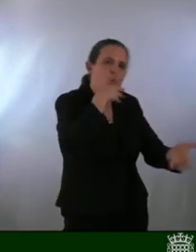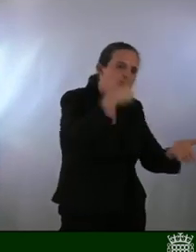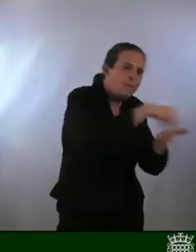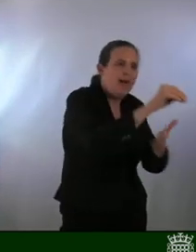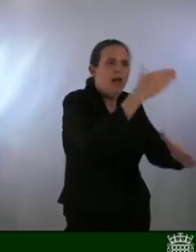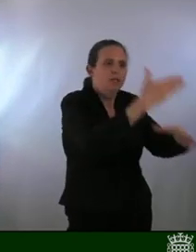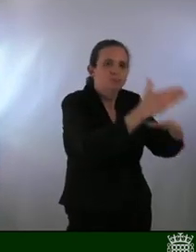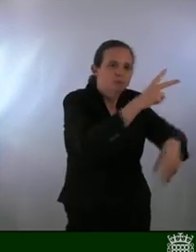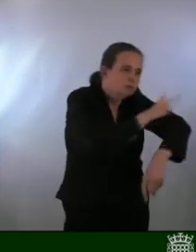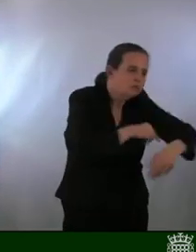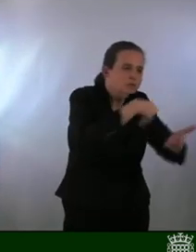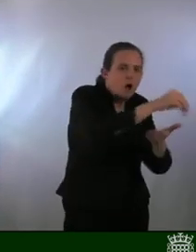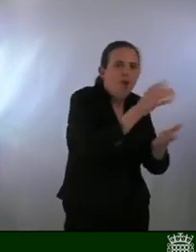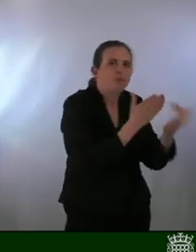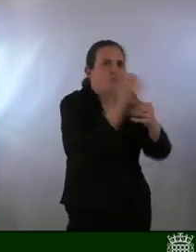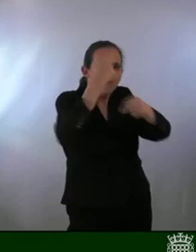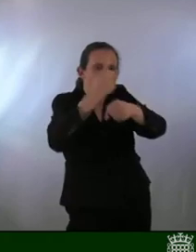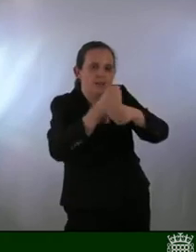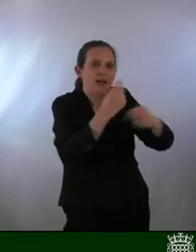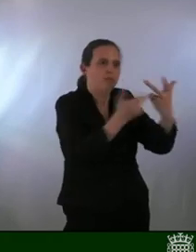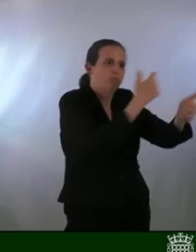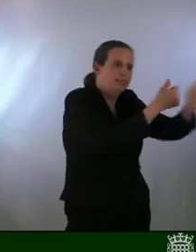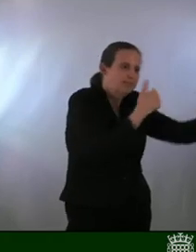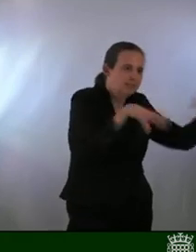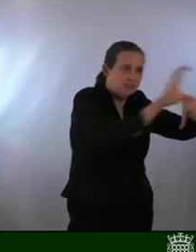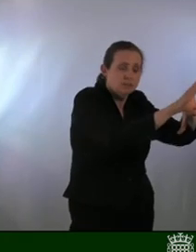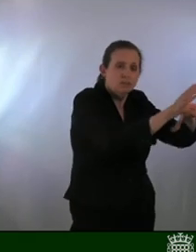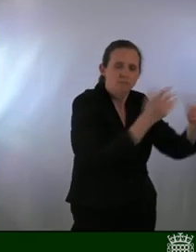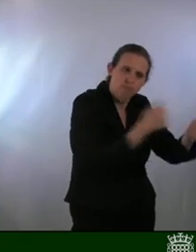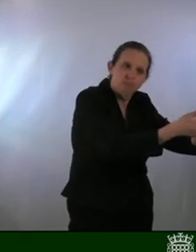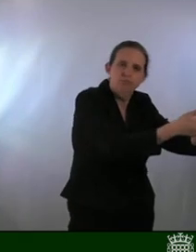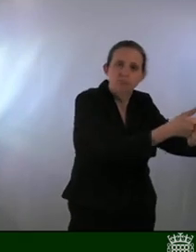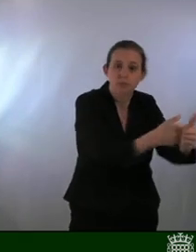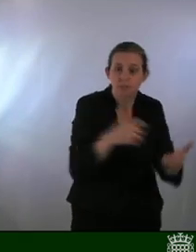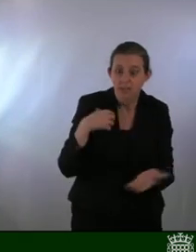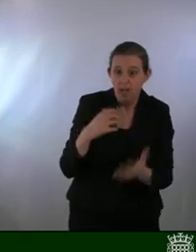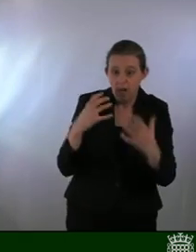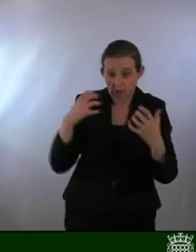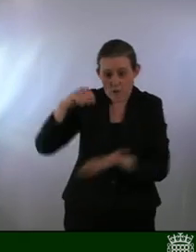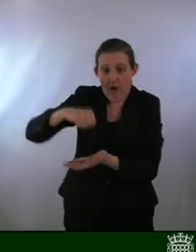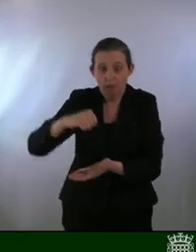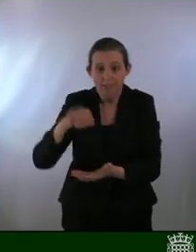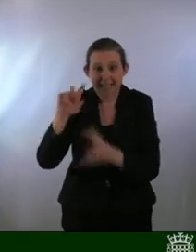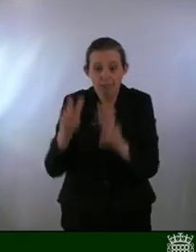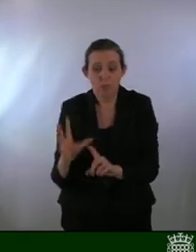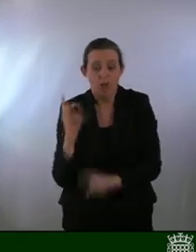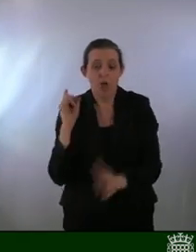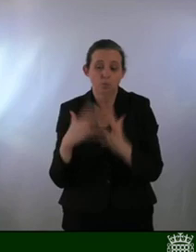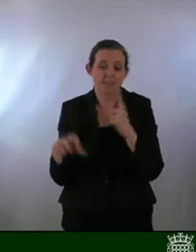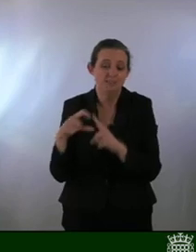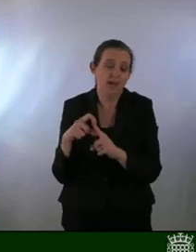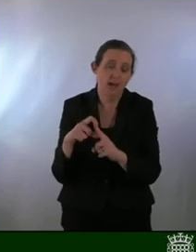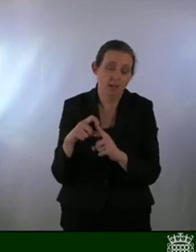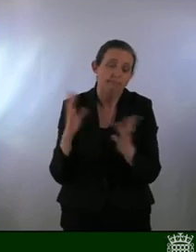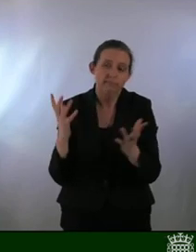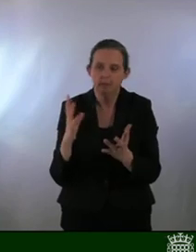and employers. And it is no fault of the Chancellor of the Exchequer that his budget was last Wednesday and is now out of date. But can I use the